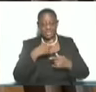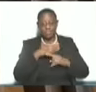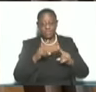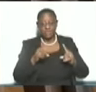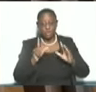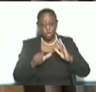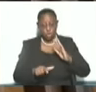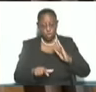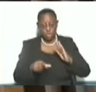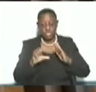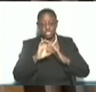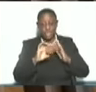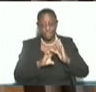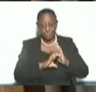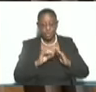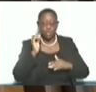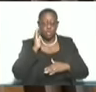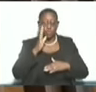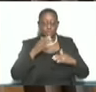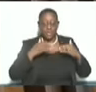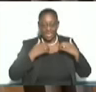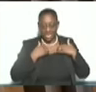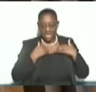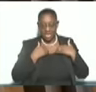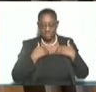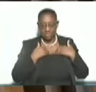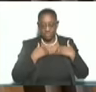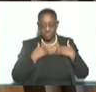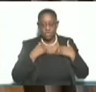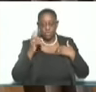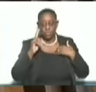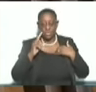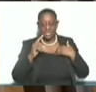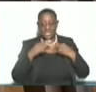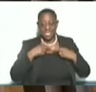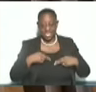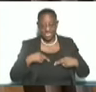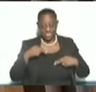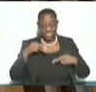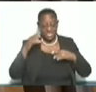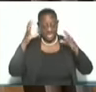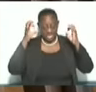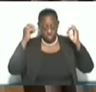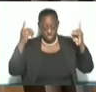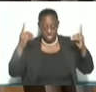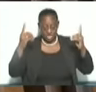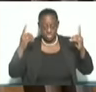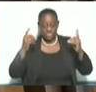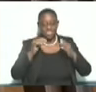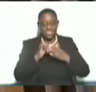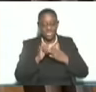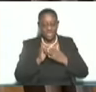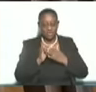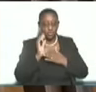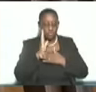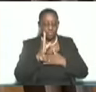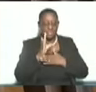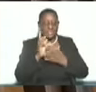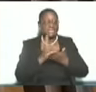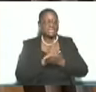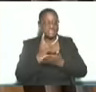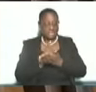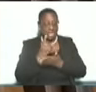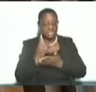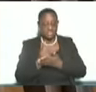lower chamber, with issues such as the environment, economic recovery, healthcare, and education expected to take center stage. In the